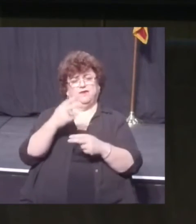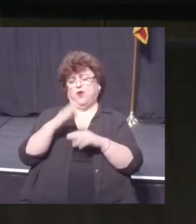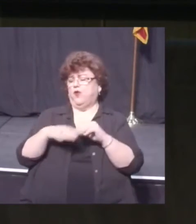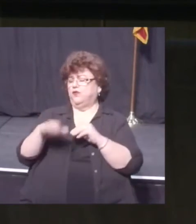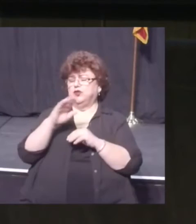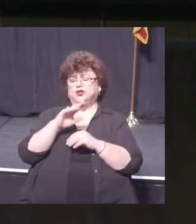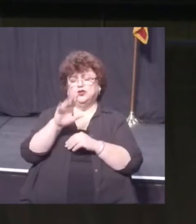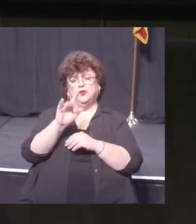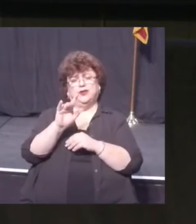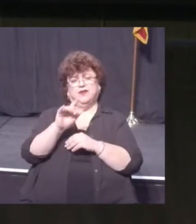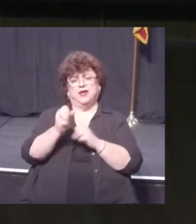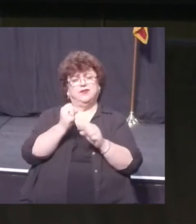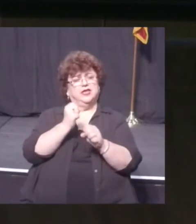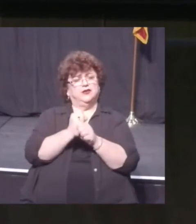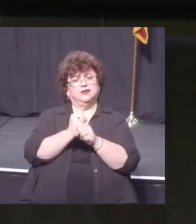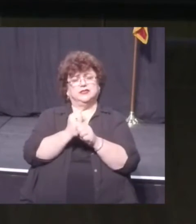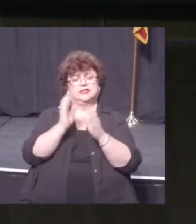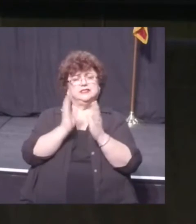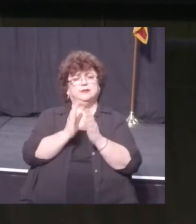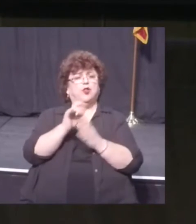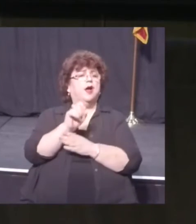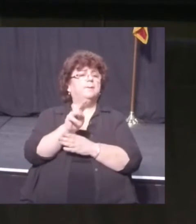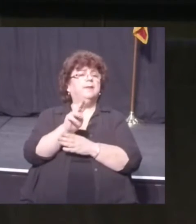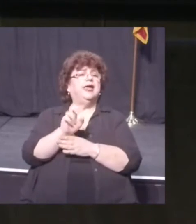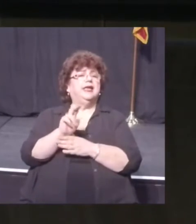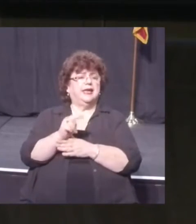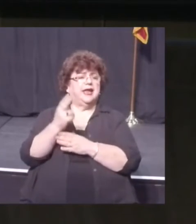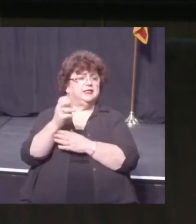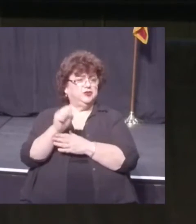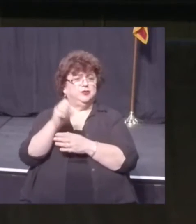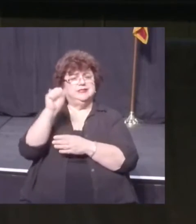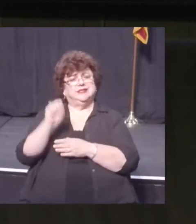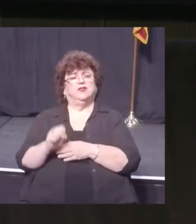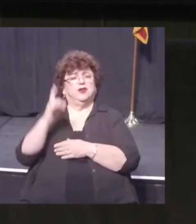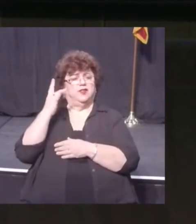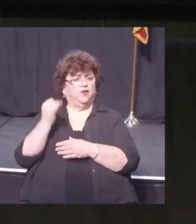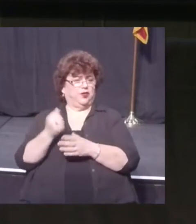25 years at a small Armenian high school in Southern California.